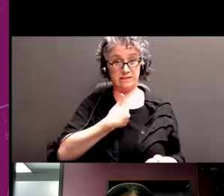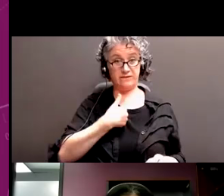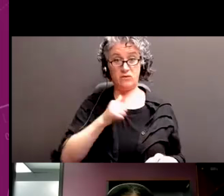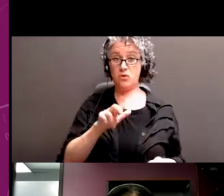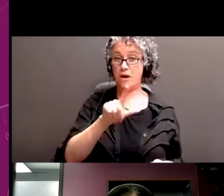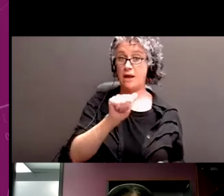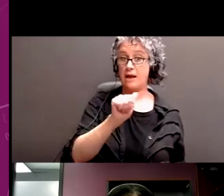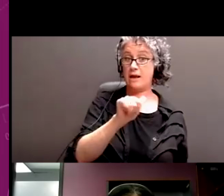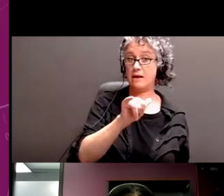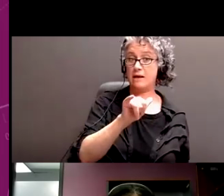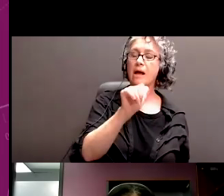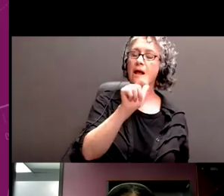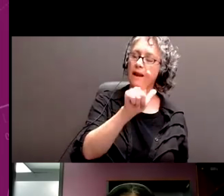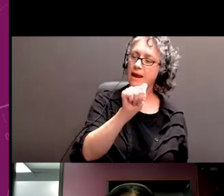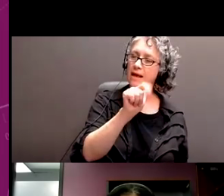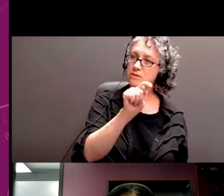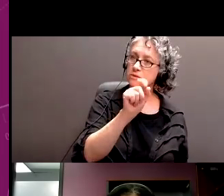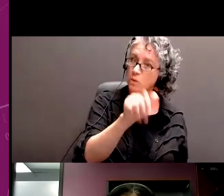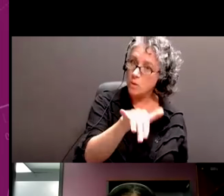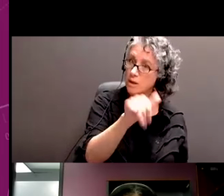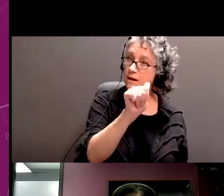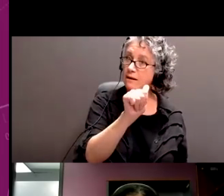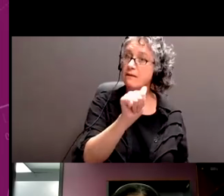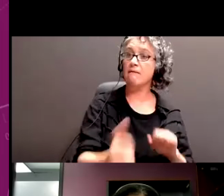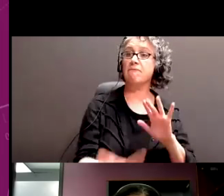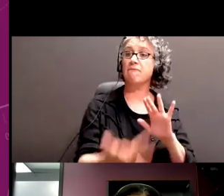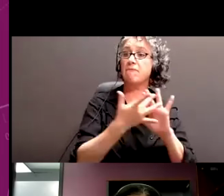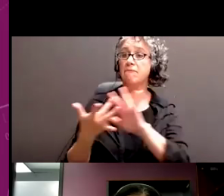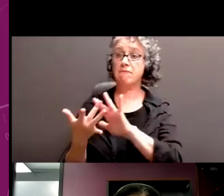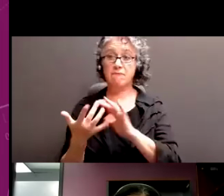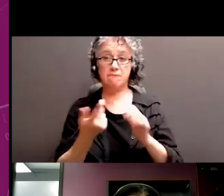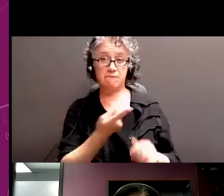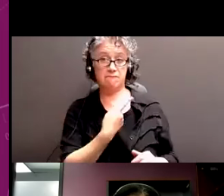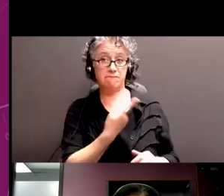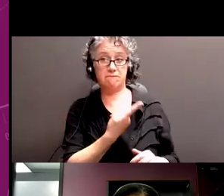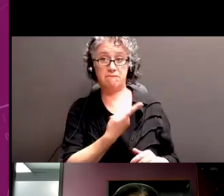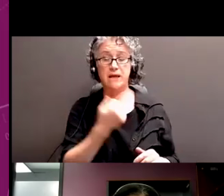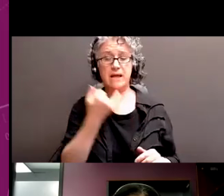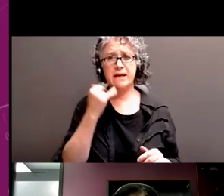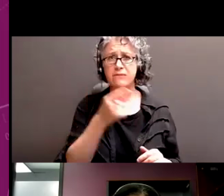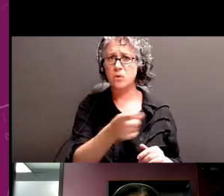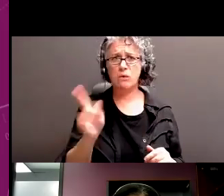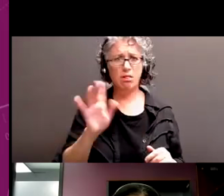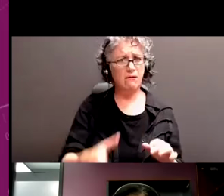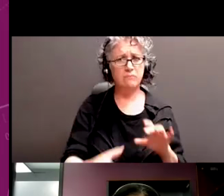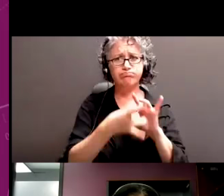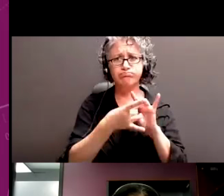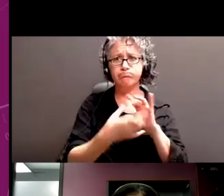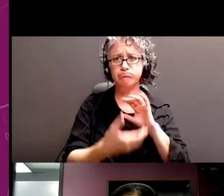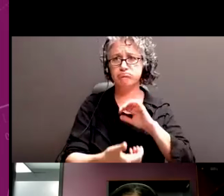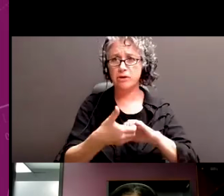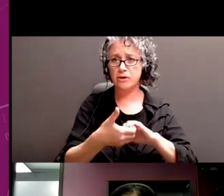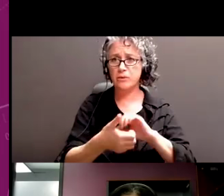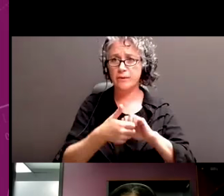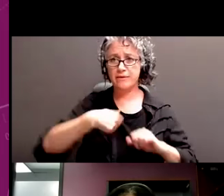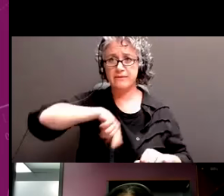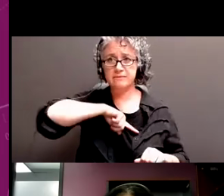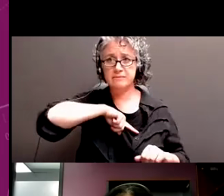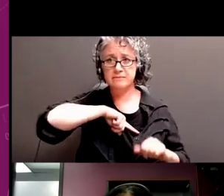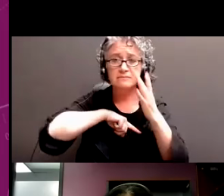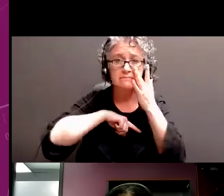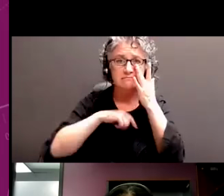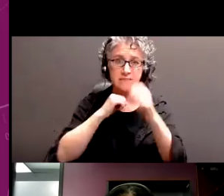training, resources, if your organization has not connected with us in terms of your services and programs, we can